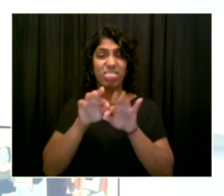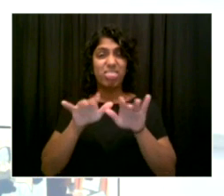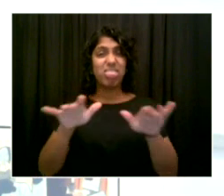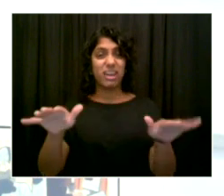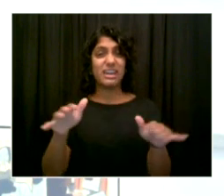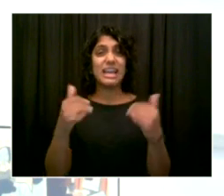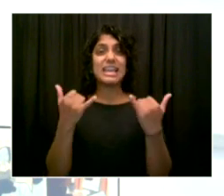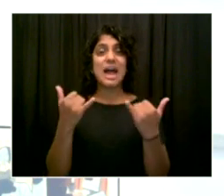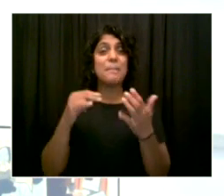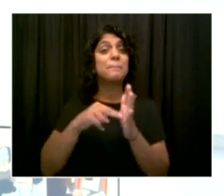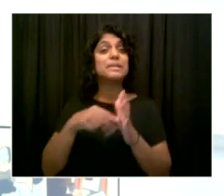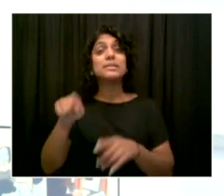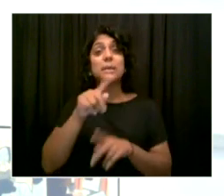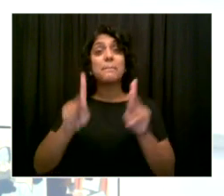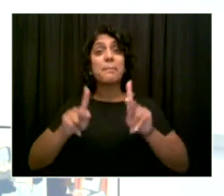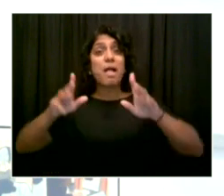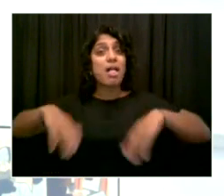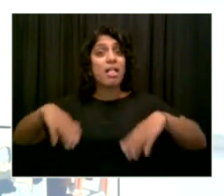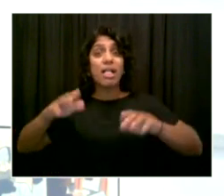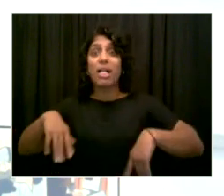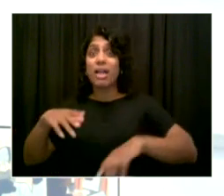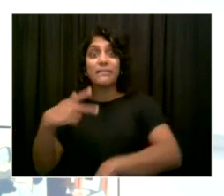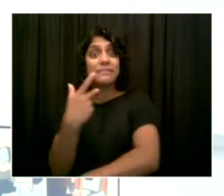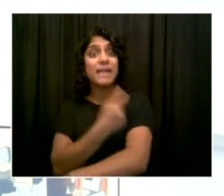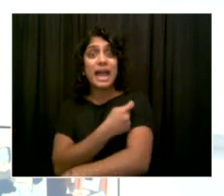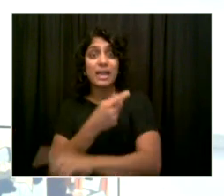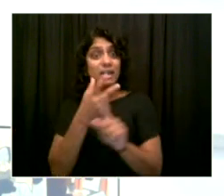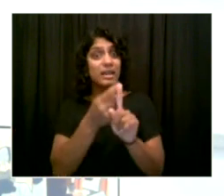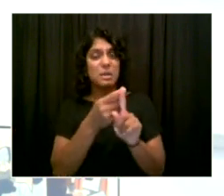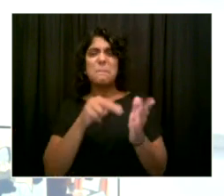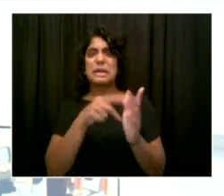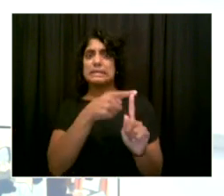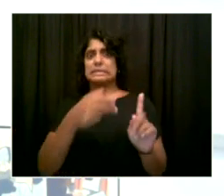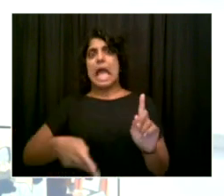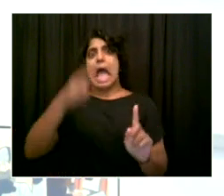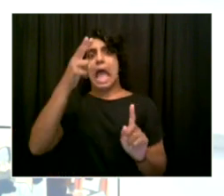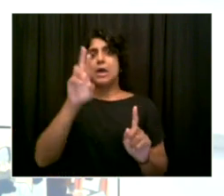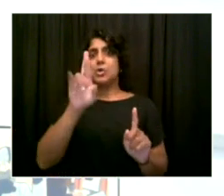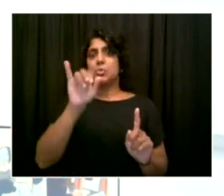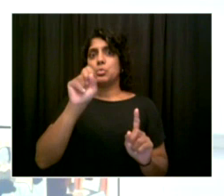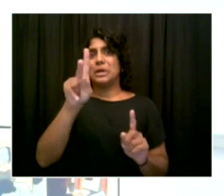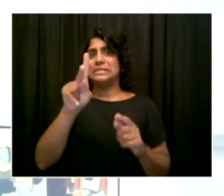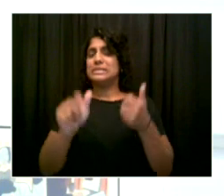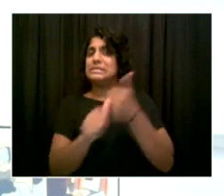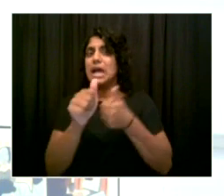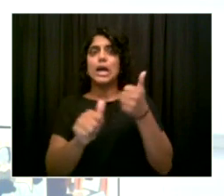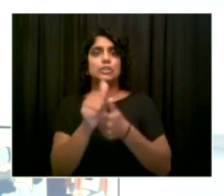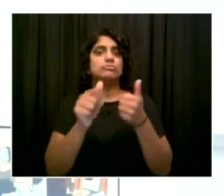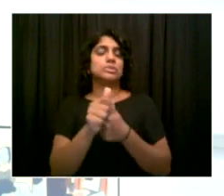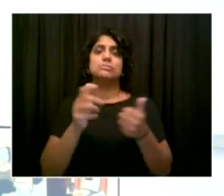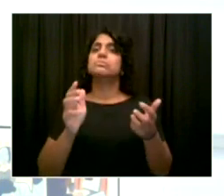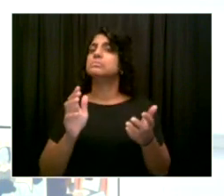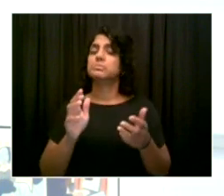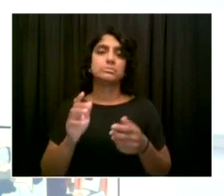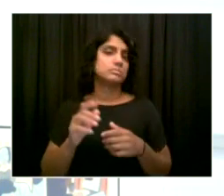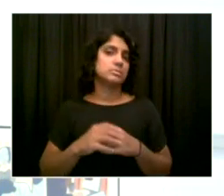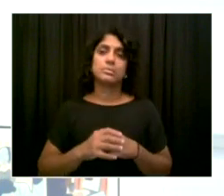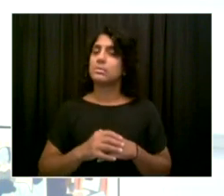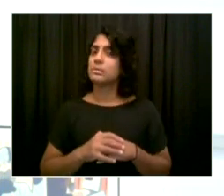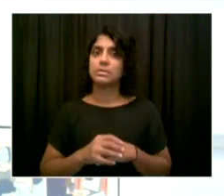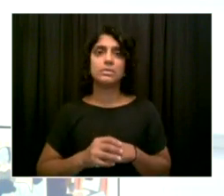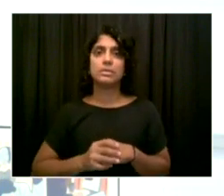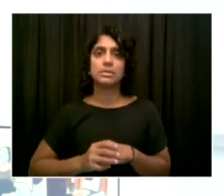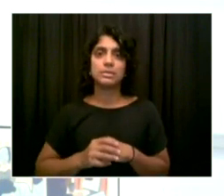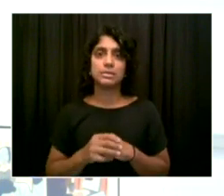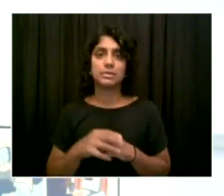our vaccination efforts are proceeding with as much urgency as possible to be able to extend the protection of